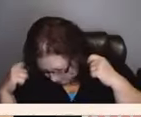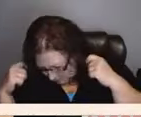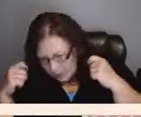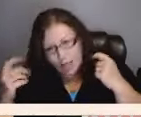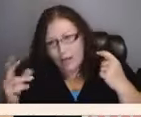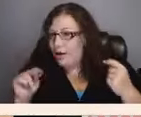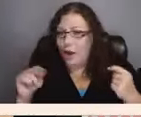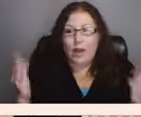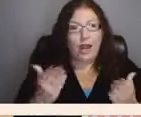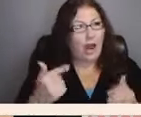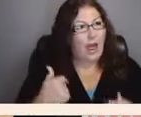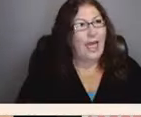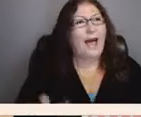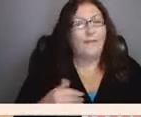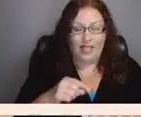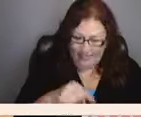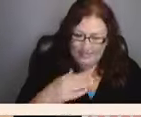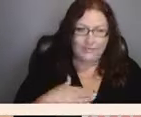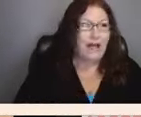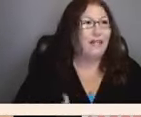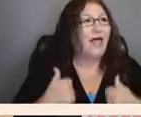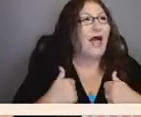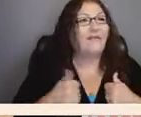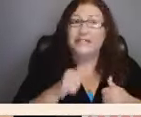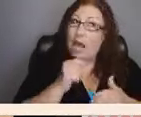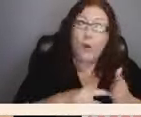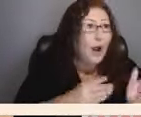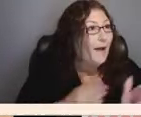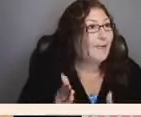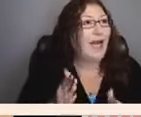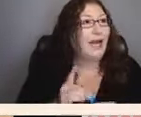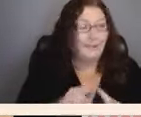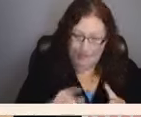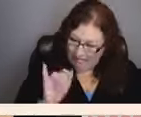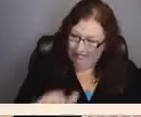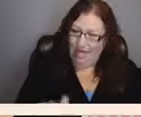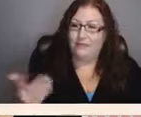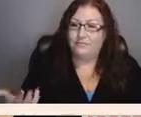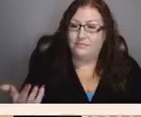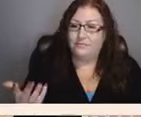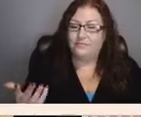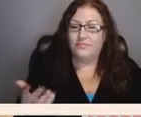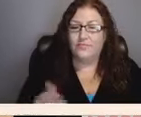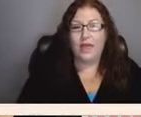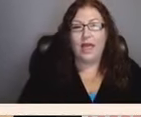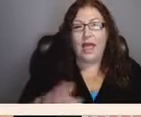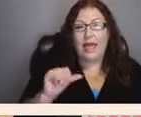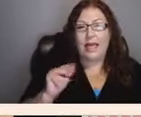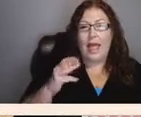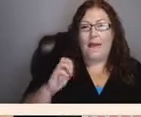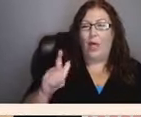my life. It's not what I planned for. And Joseph Campbell has a beautiful quote that says,